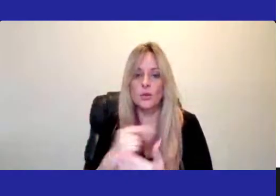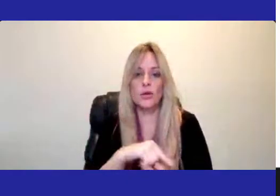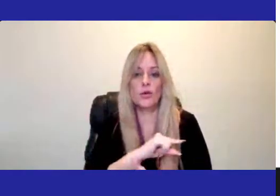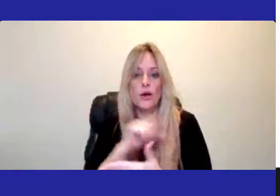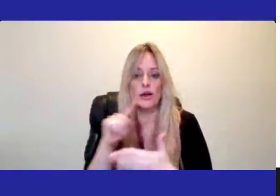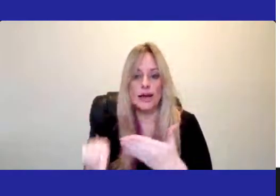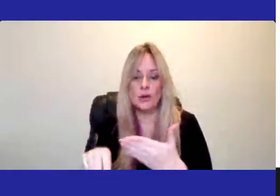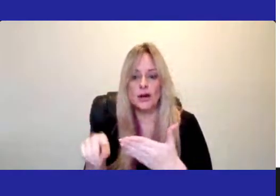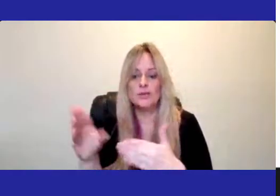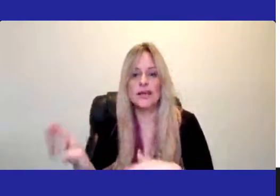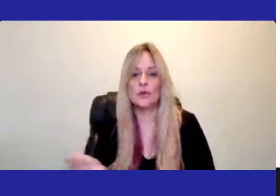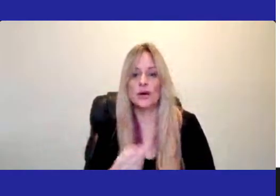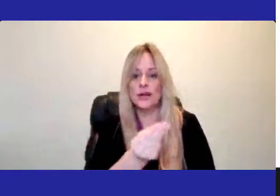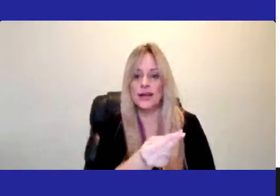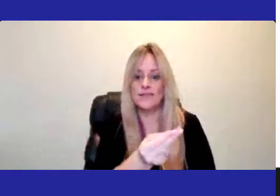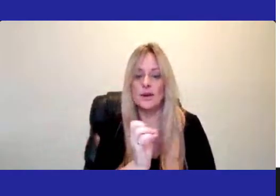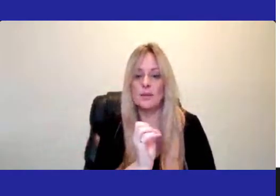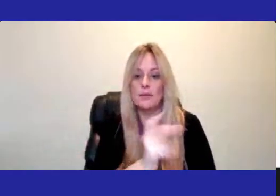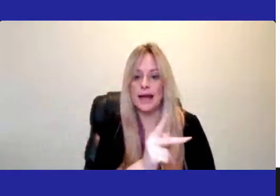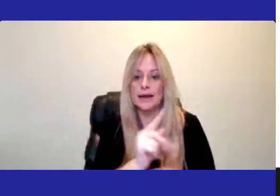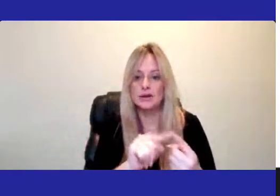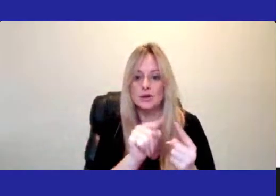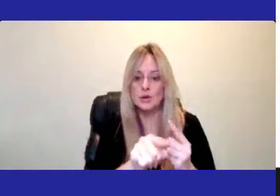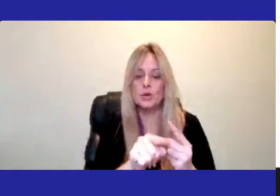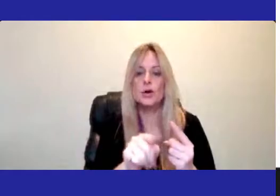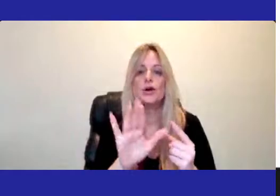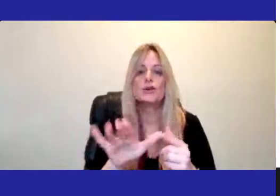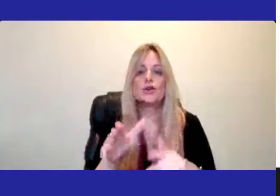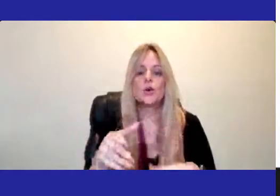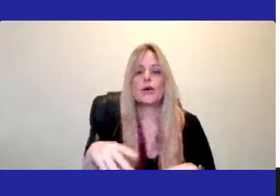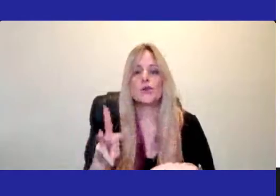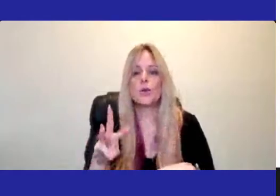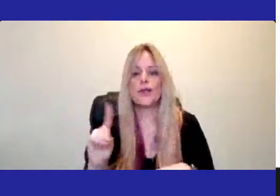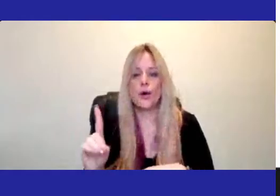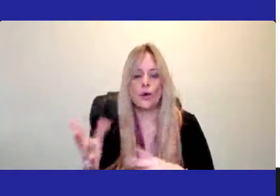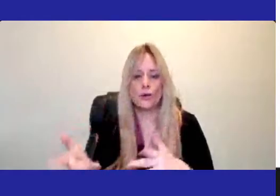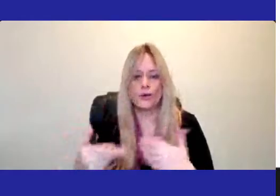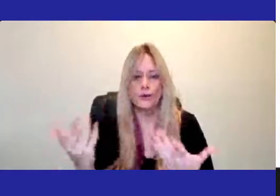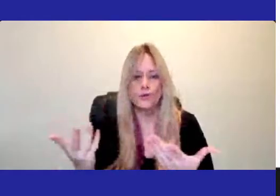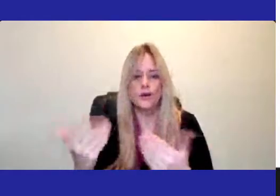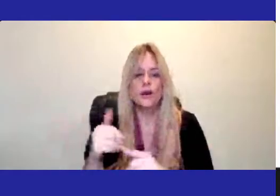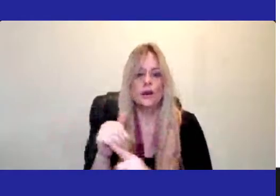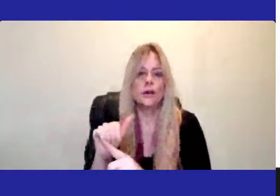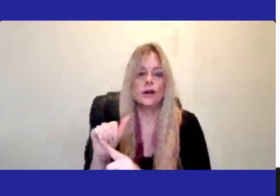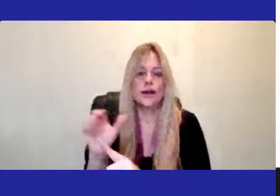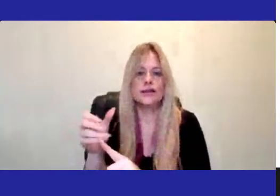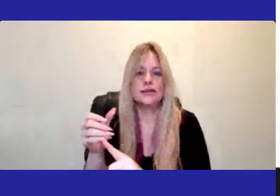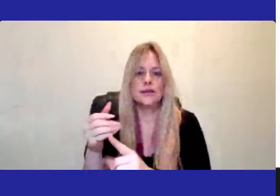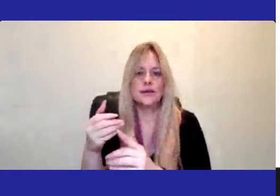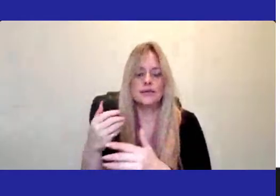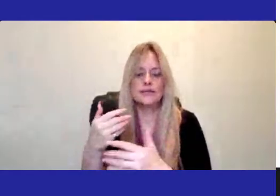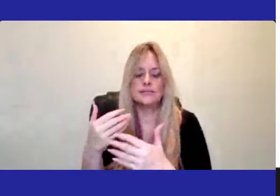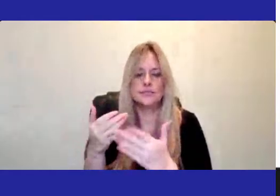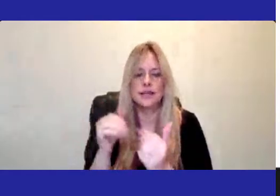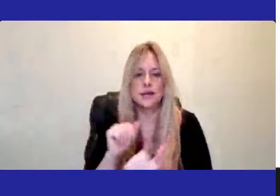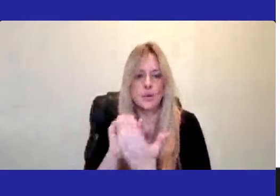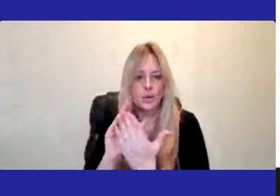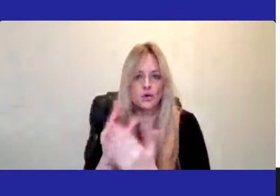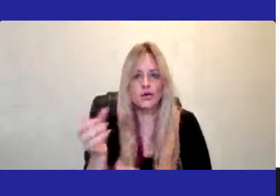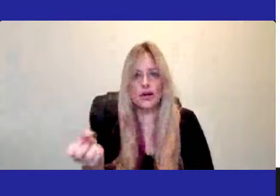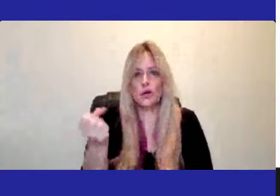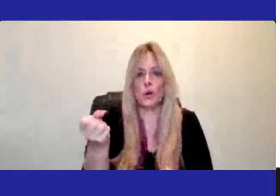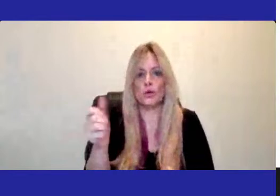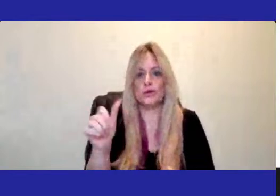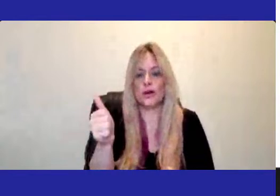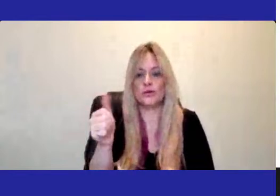you. So it's a withhold mechanism that translates to around $10 million of funds that are held behind.